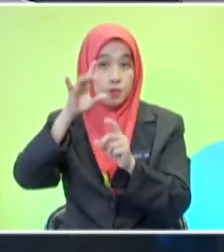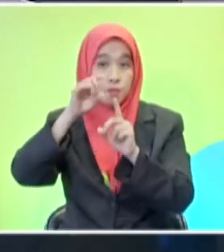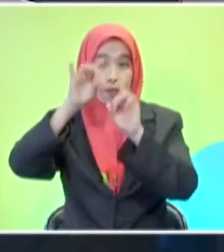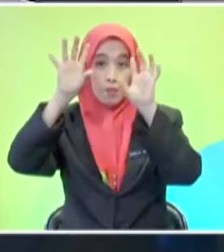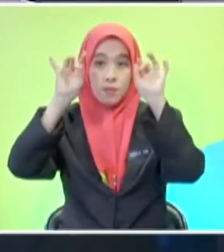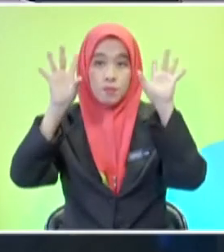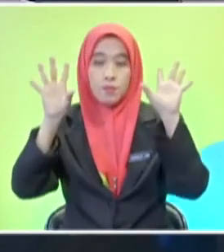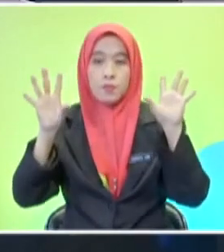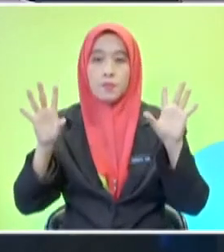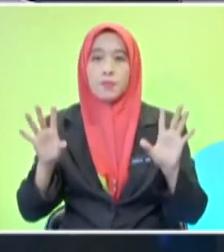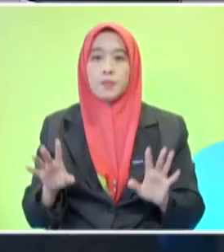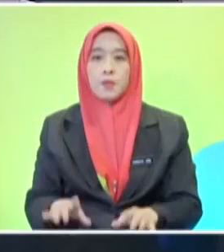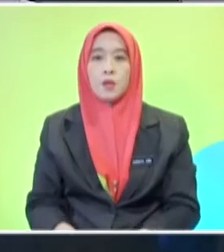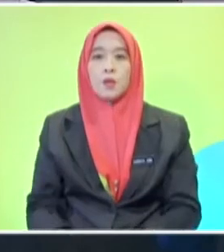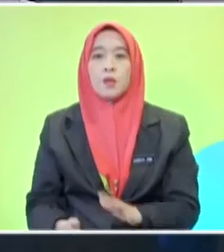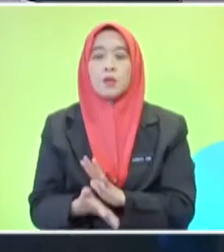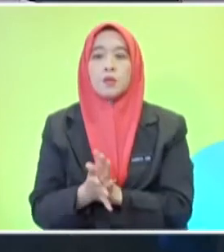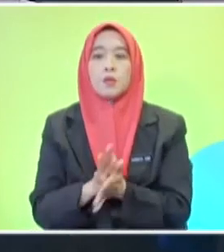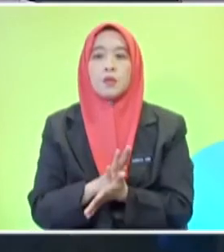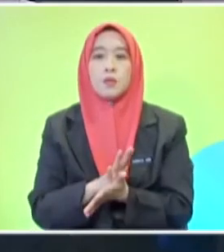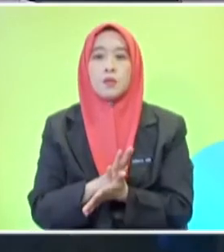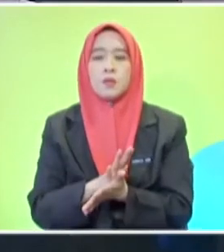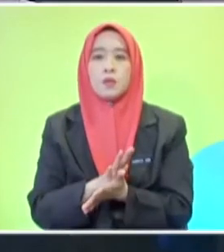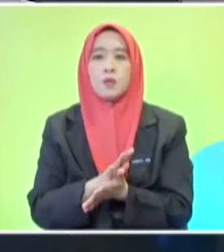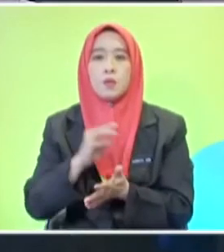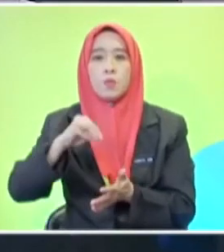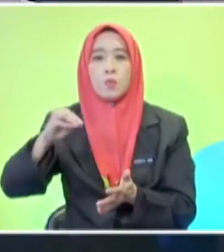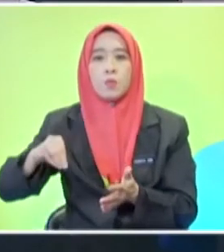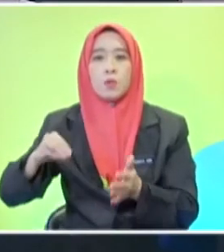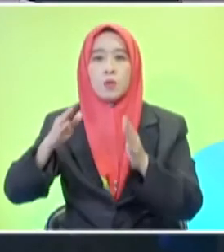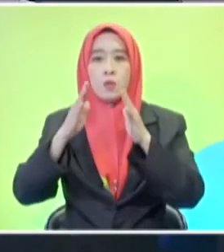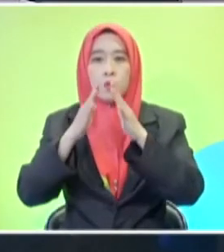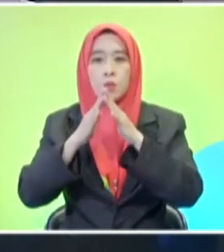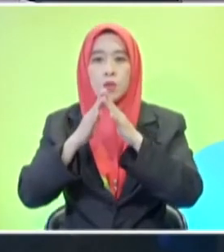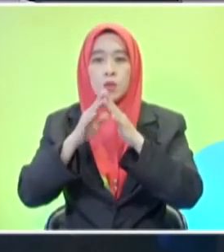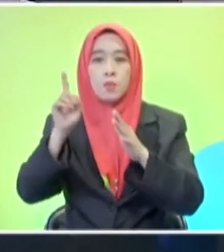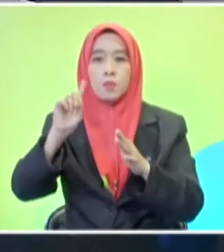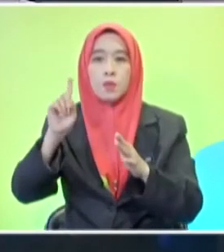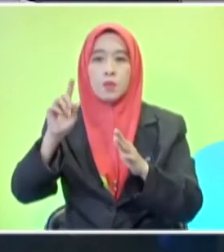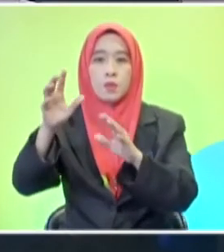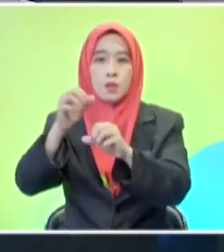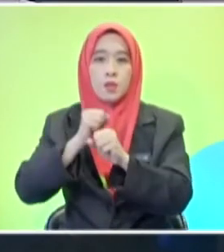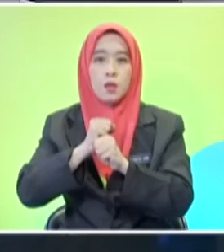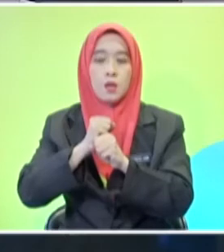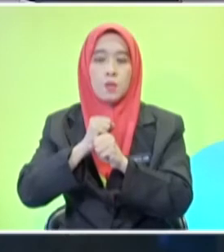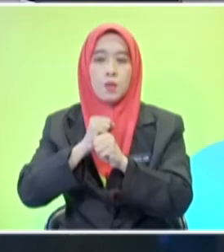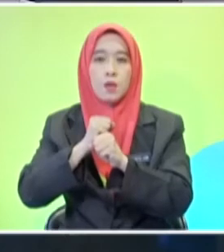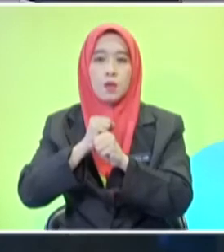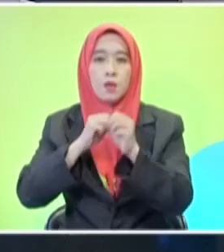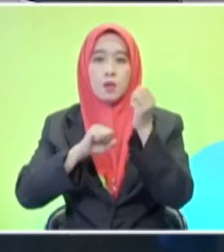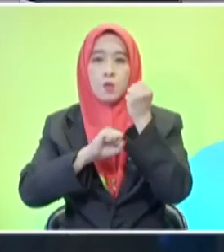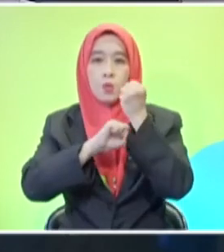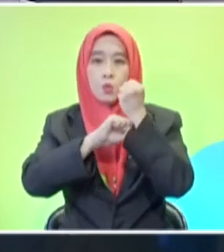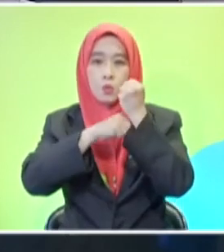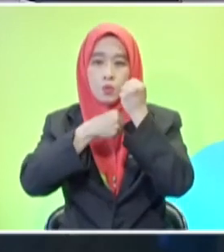great. Perhaps for people at home that are watching today, where can they get extra materials for,